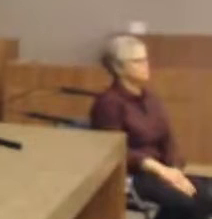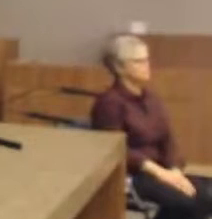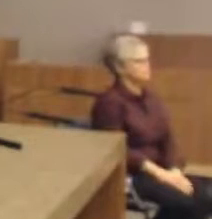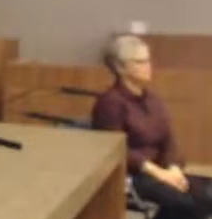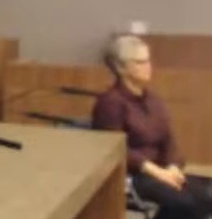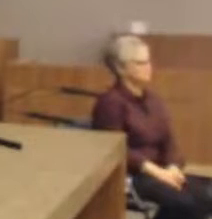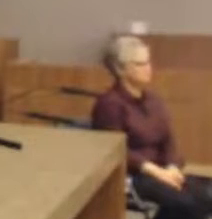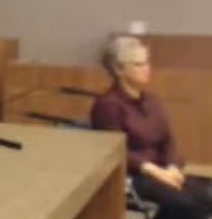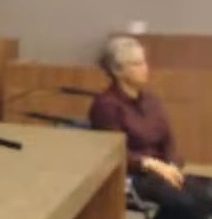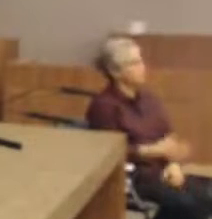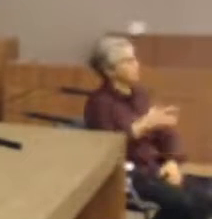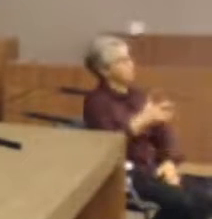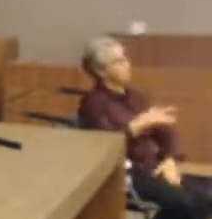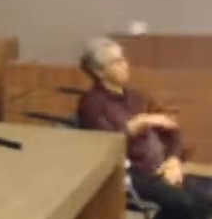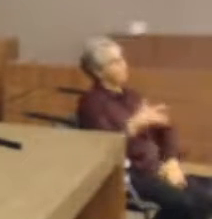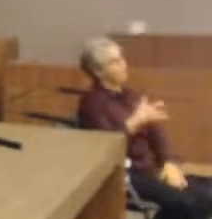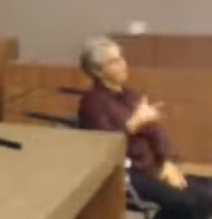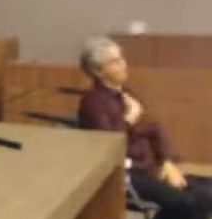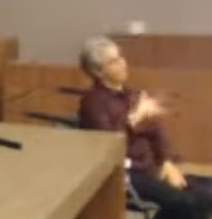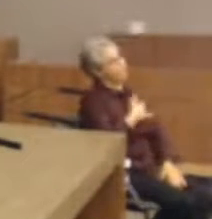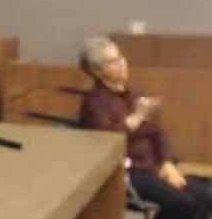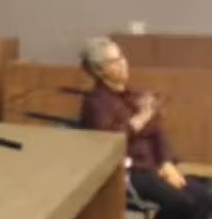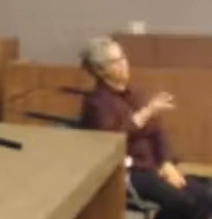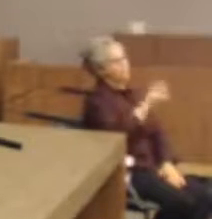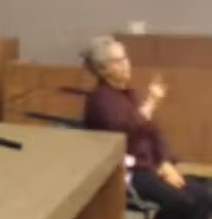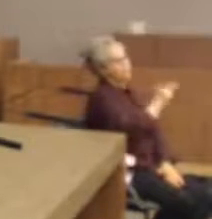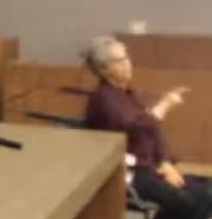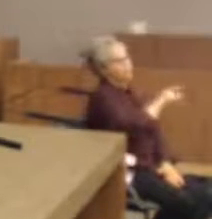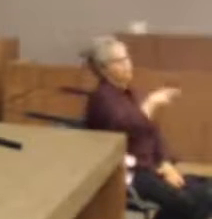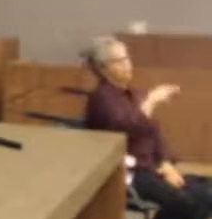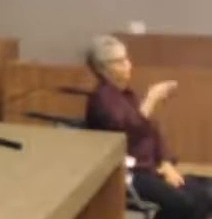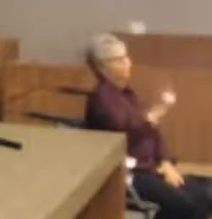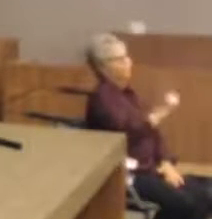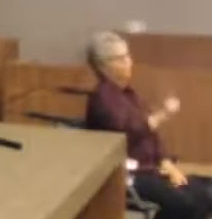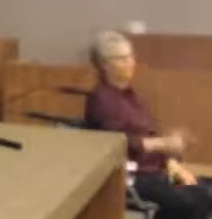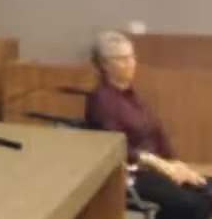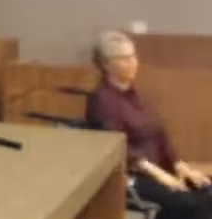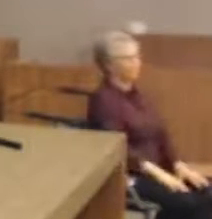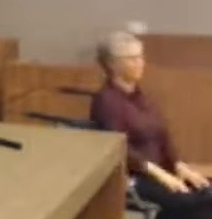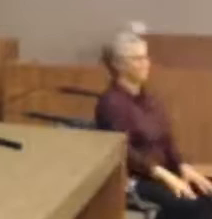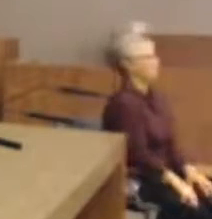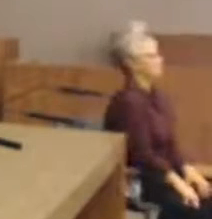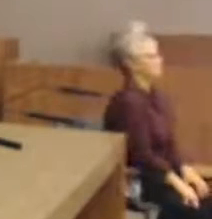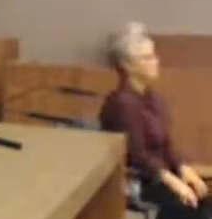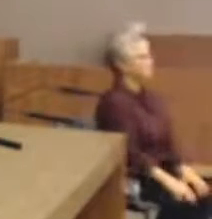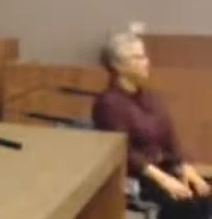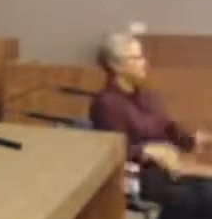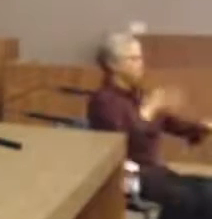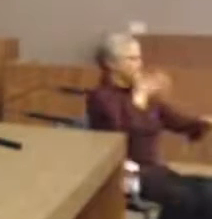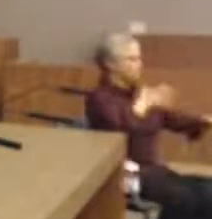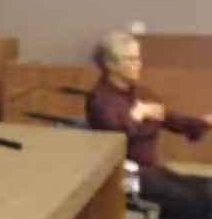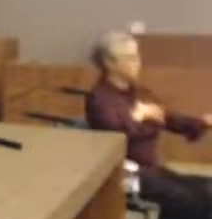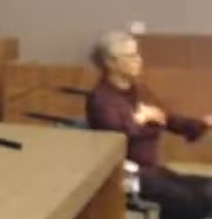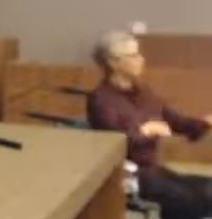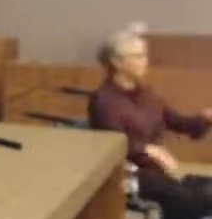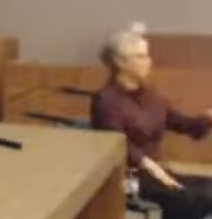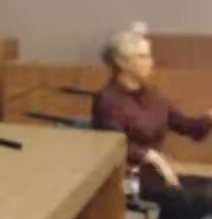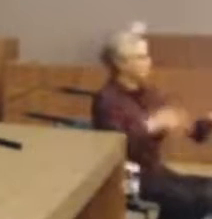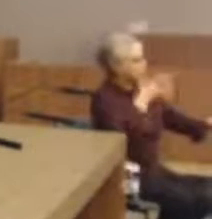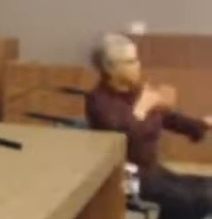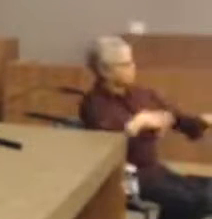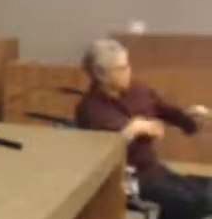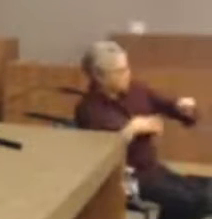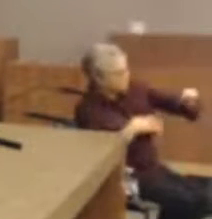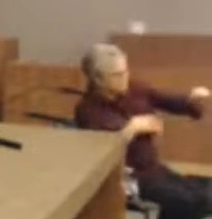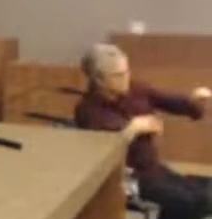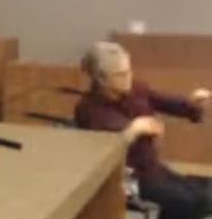feel like Dr. Phil right now. I'm just curious. I know I'm not processing claims or something.